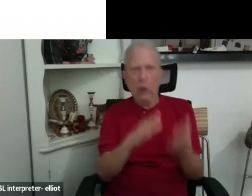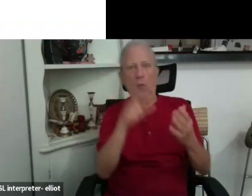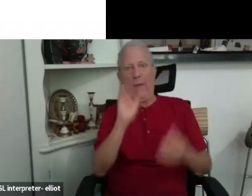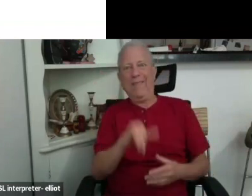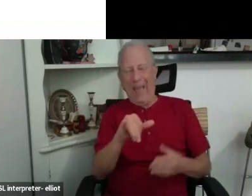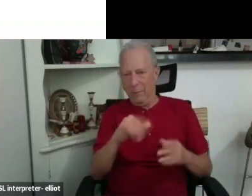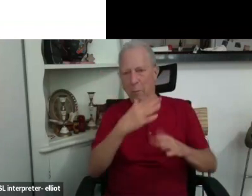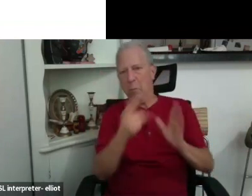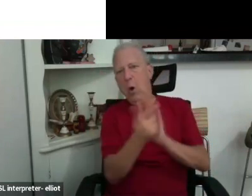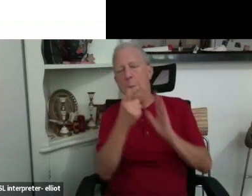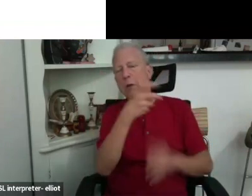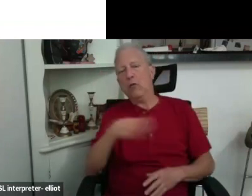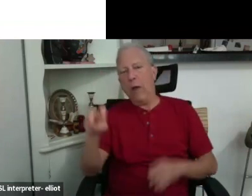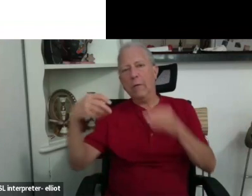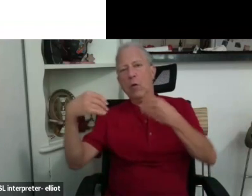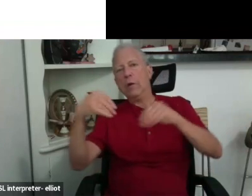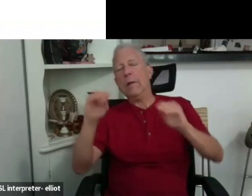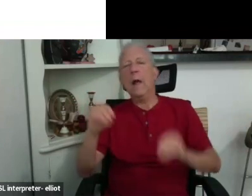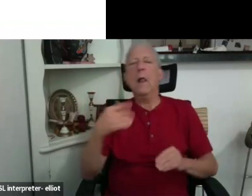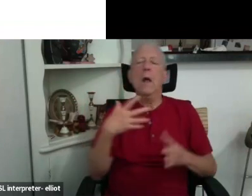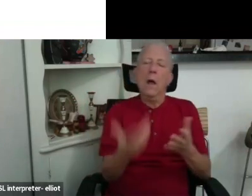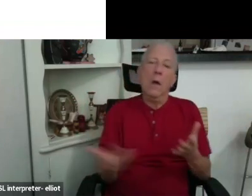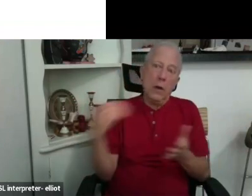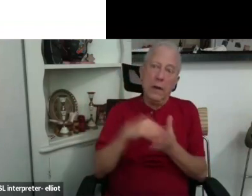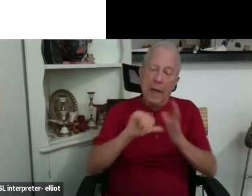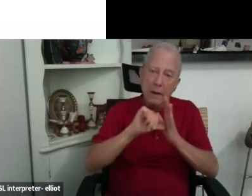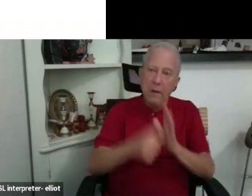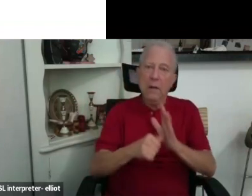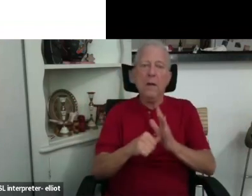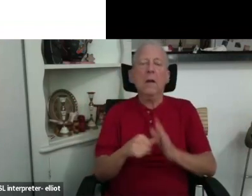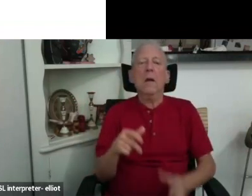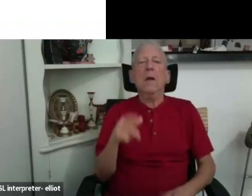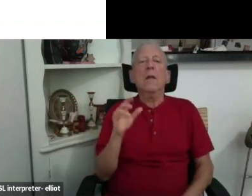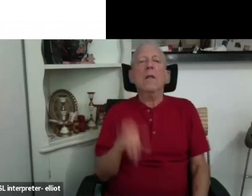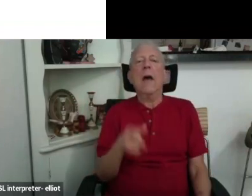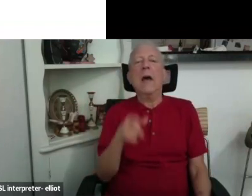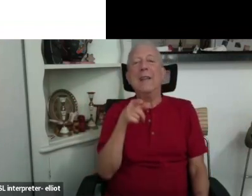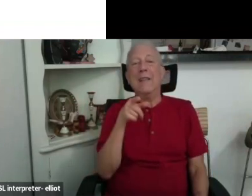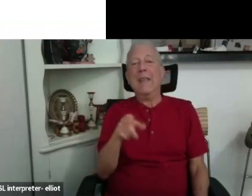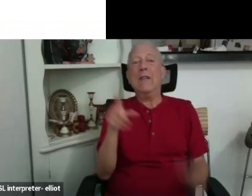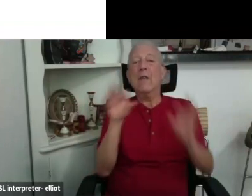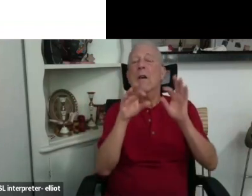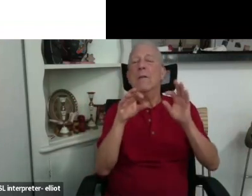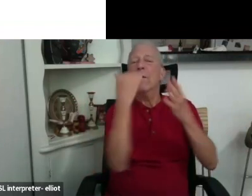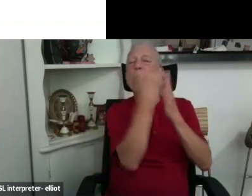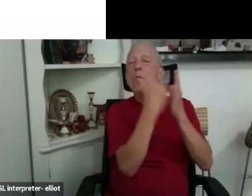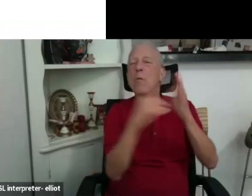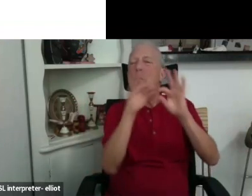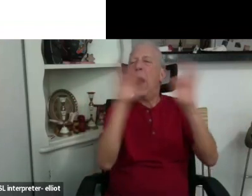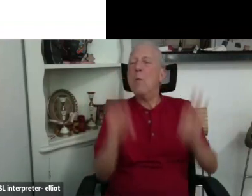transfer of sale. And I want to re-emphasize as I close the slide that this framework on